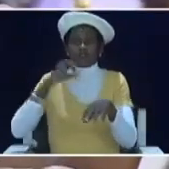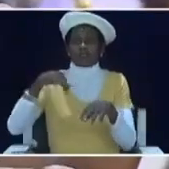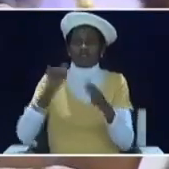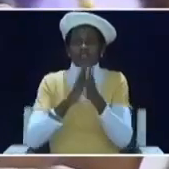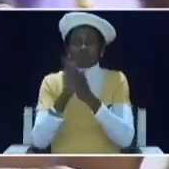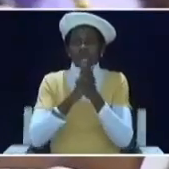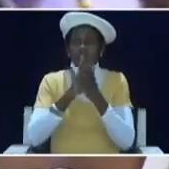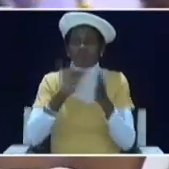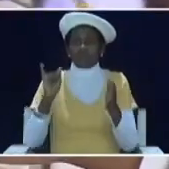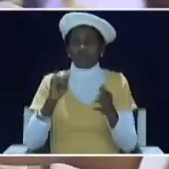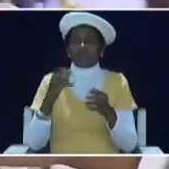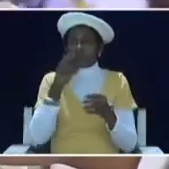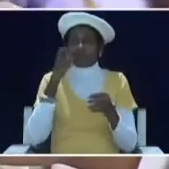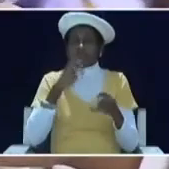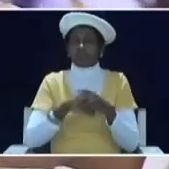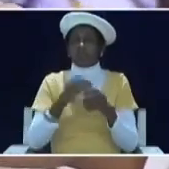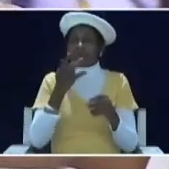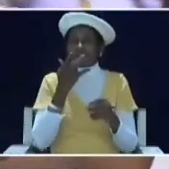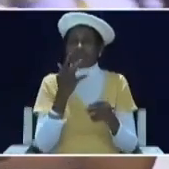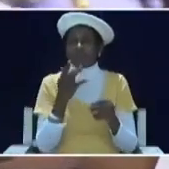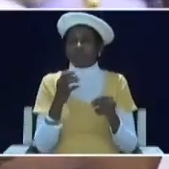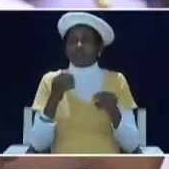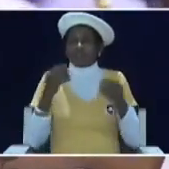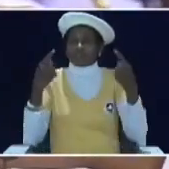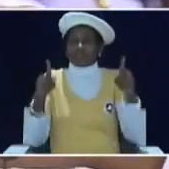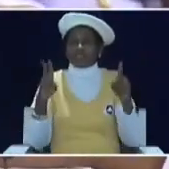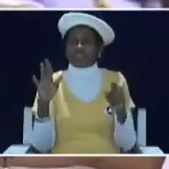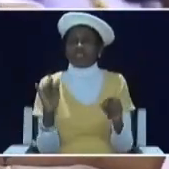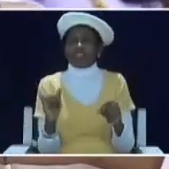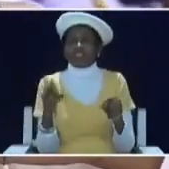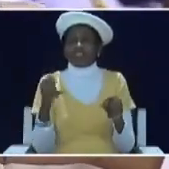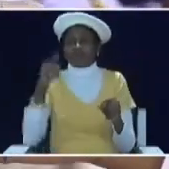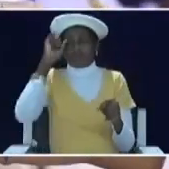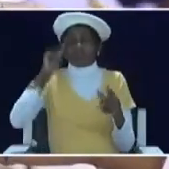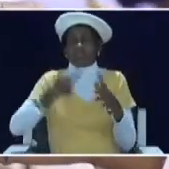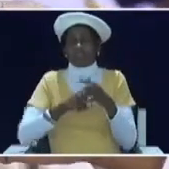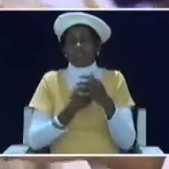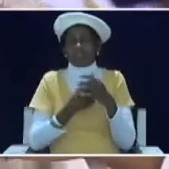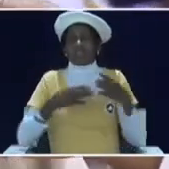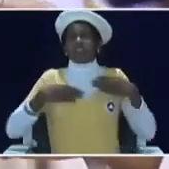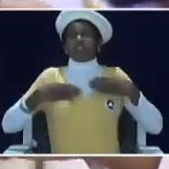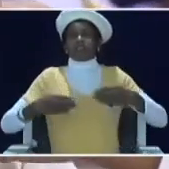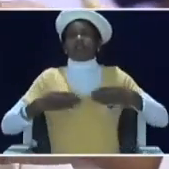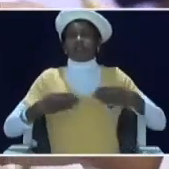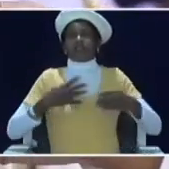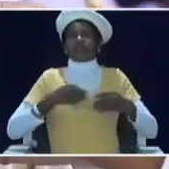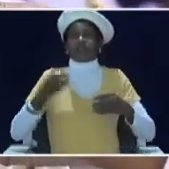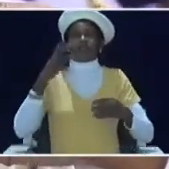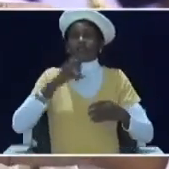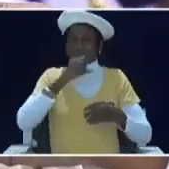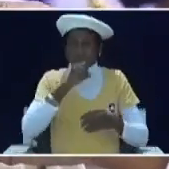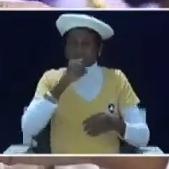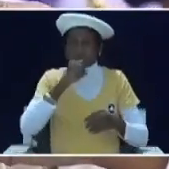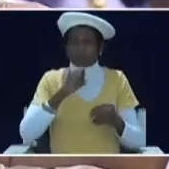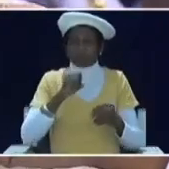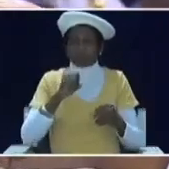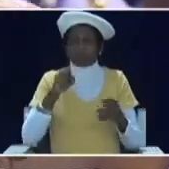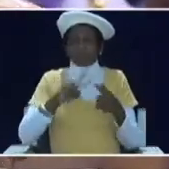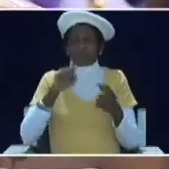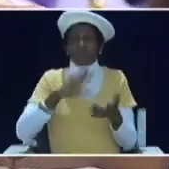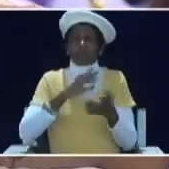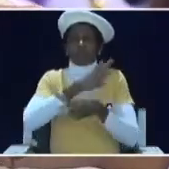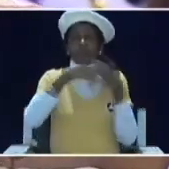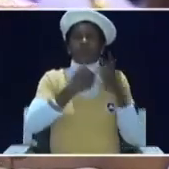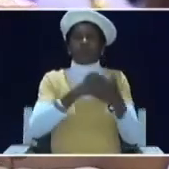praying, speaking in tongues. Suddenly, the guy started breathing and was coughing. To the glory of